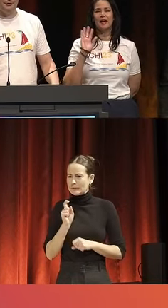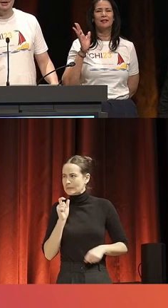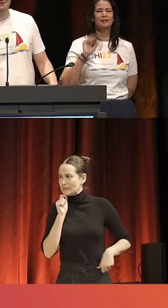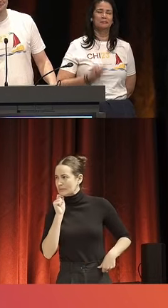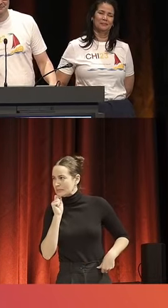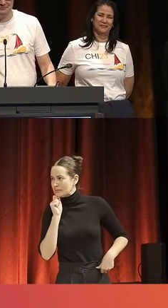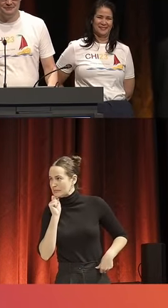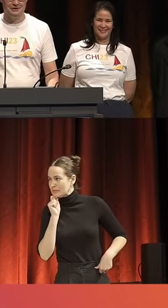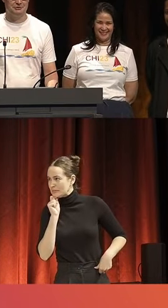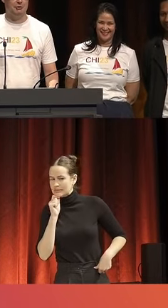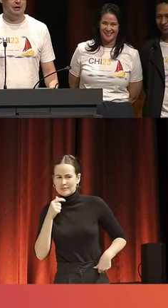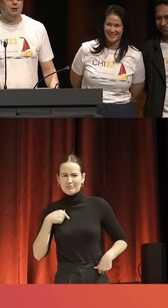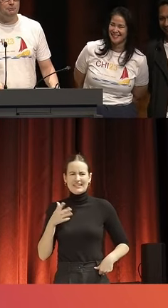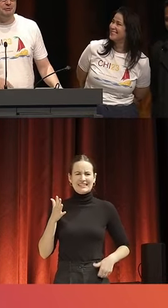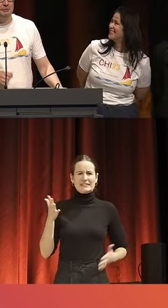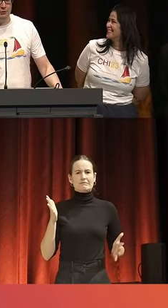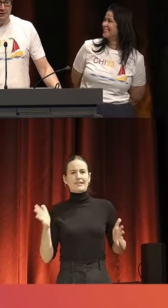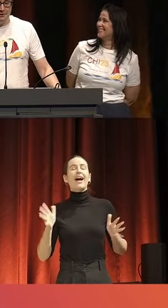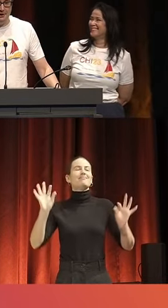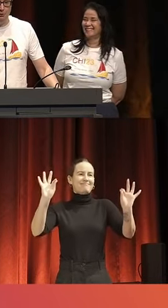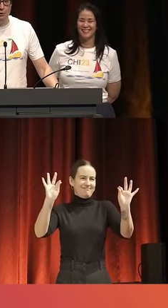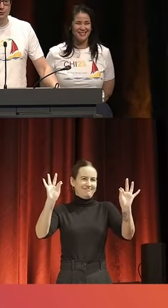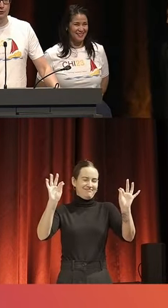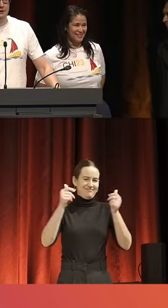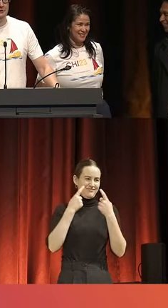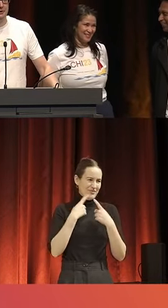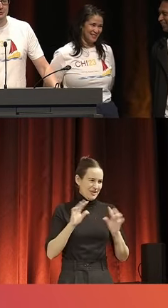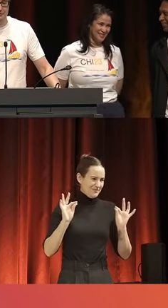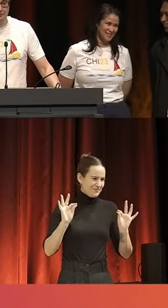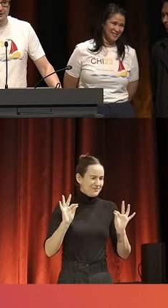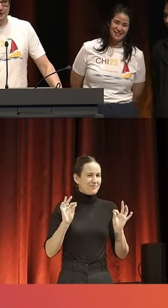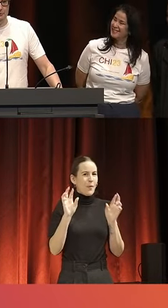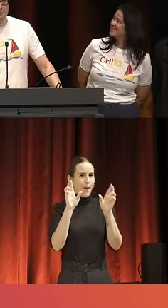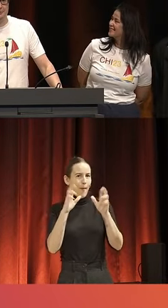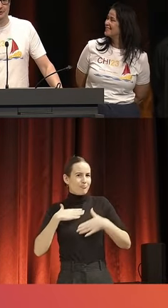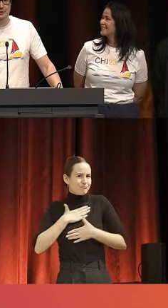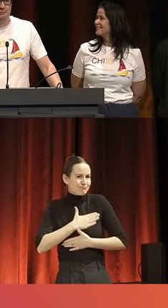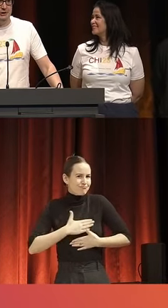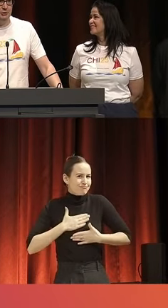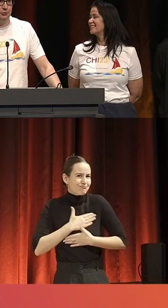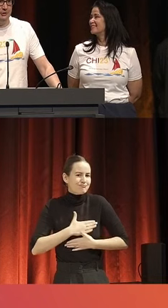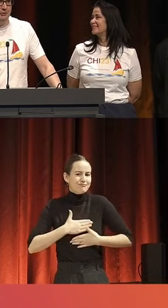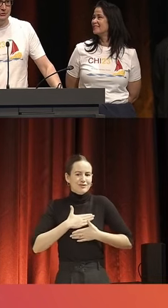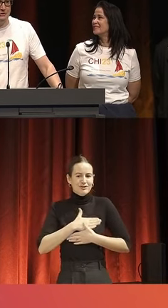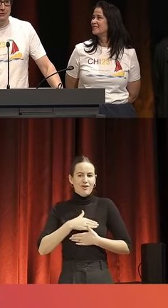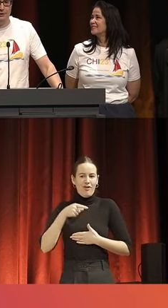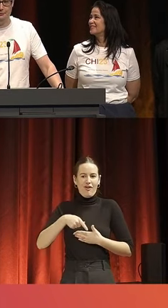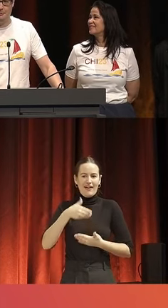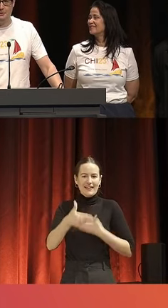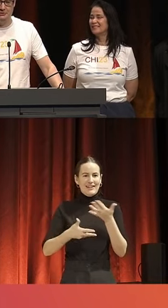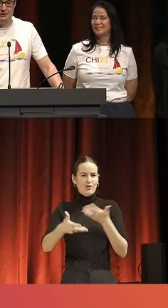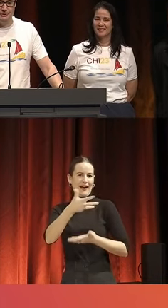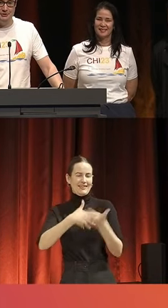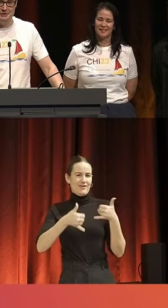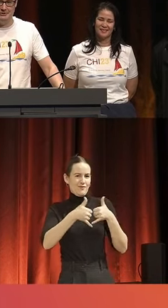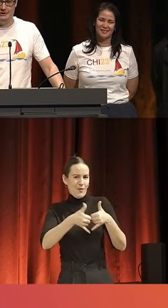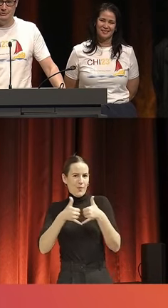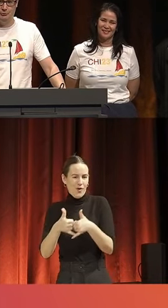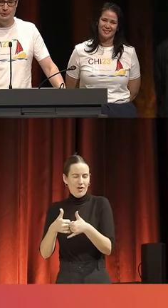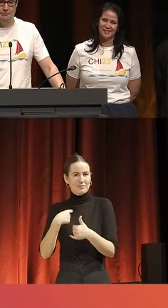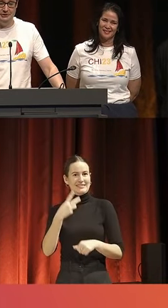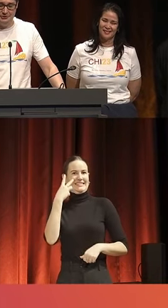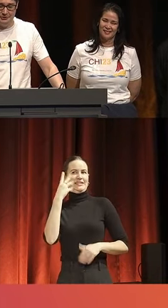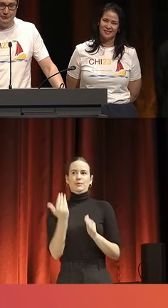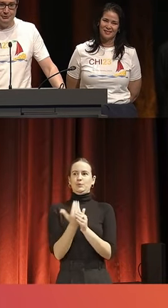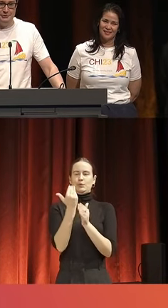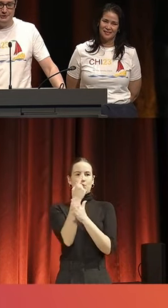smile. All right. So I hope you've enjoyed the wonderful interactivity, which I think is beginning to rival SIGGRAPH emerging technologies, and soon